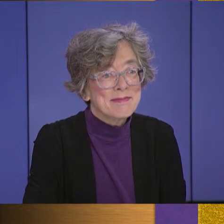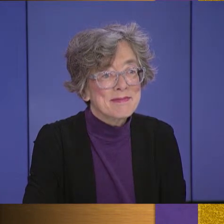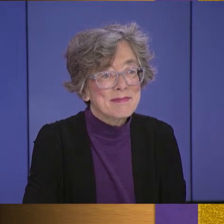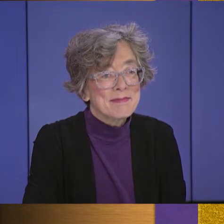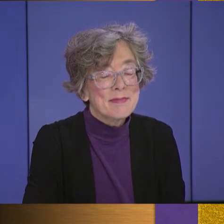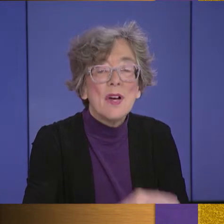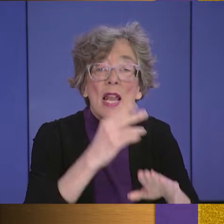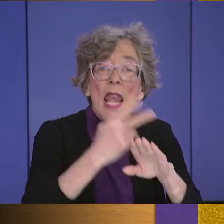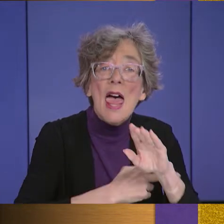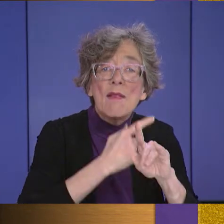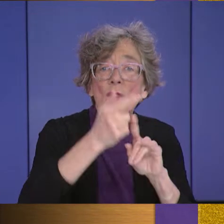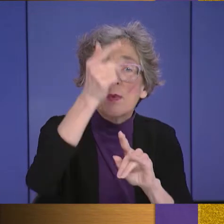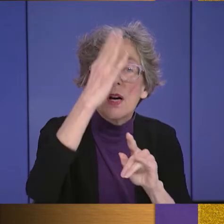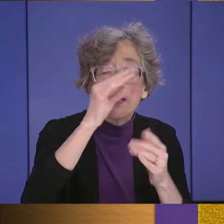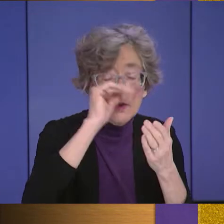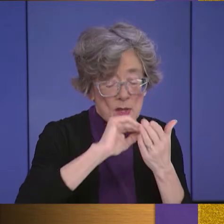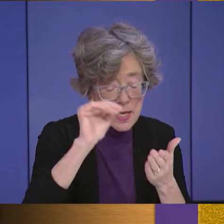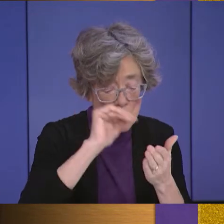Lamb of God,